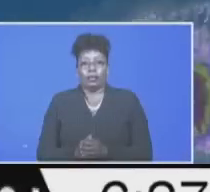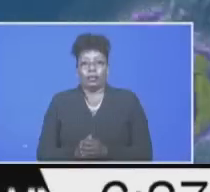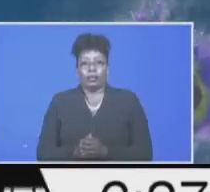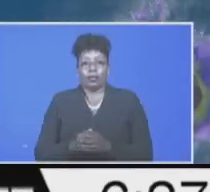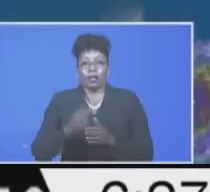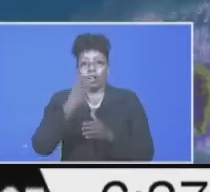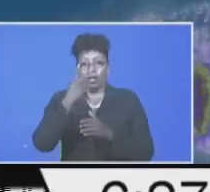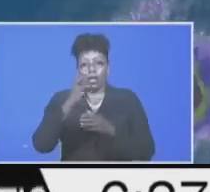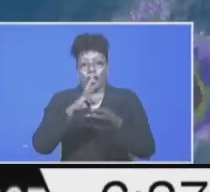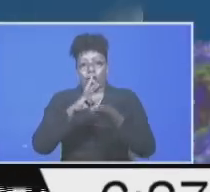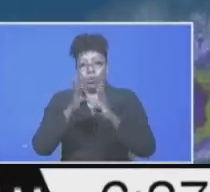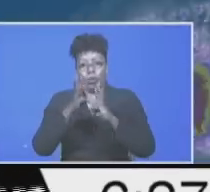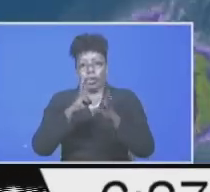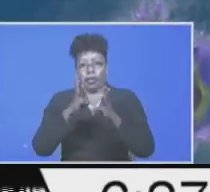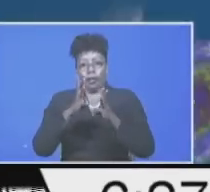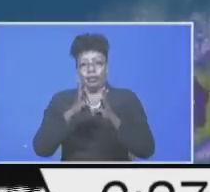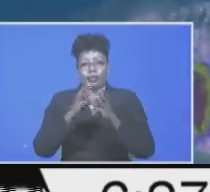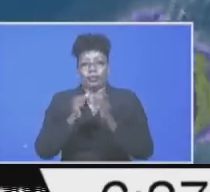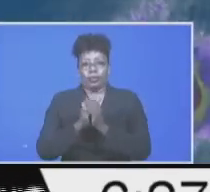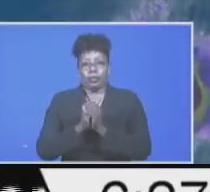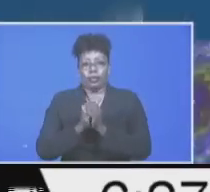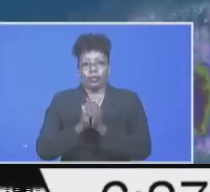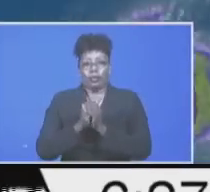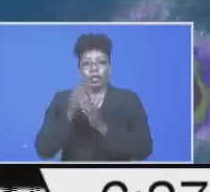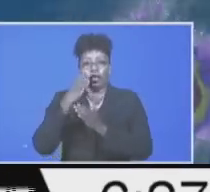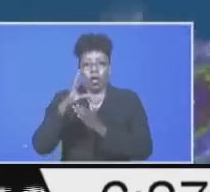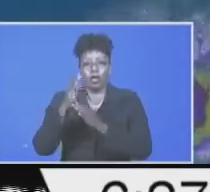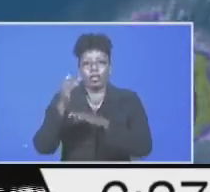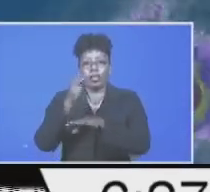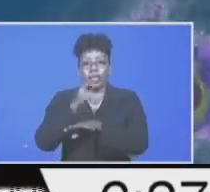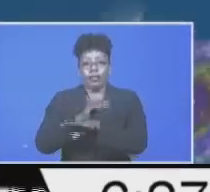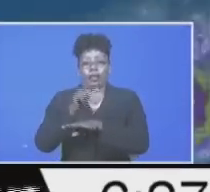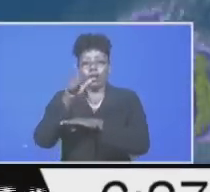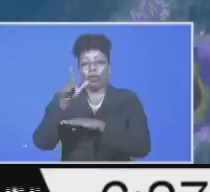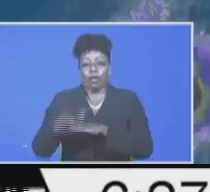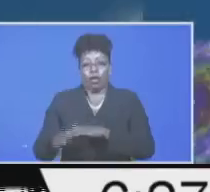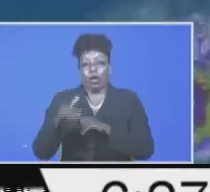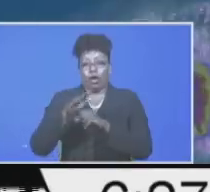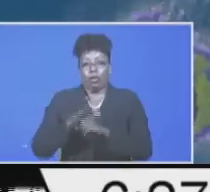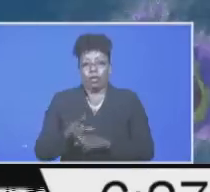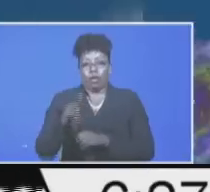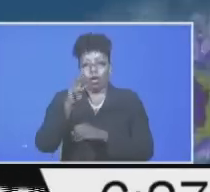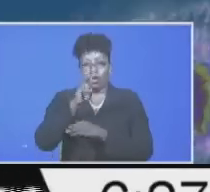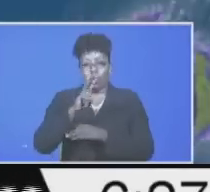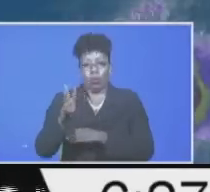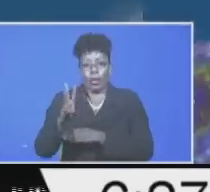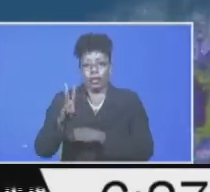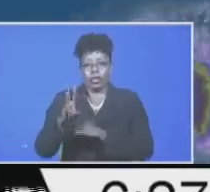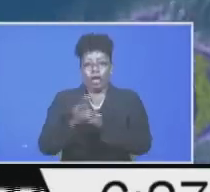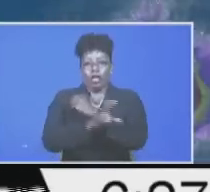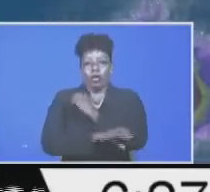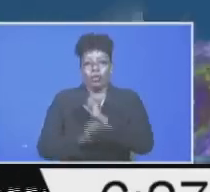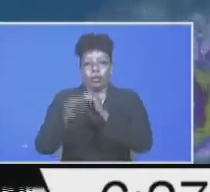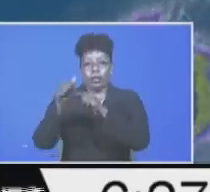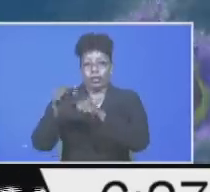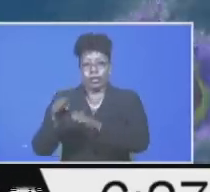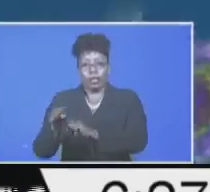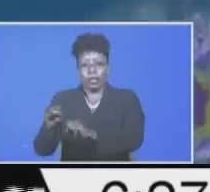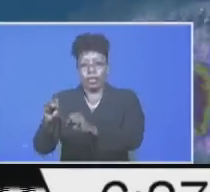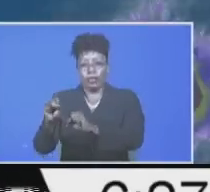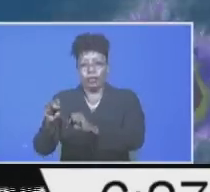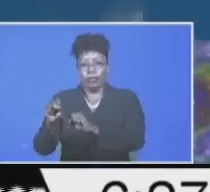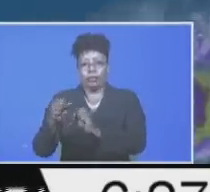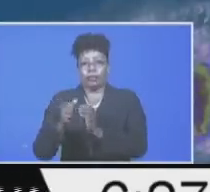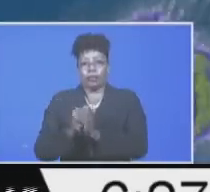In our first look at weather, the tropics very hot this evening. We have an area of low pressure in the northwest Caribbean Sea trying to get itself together.